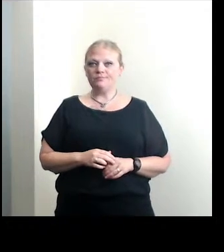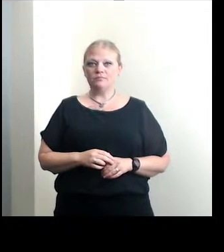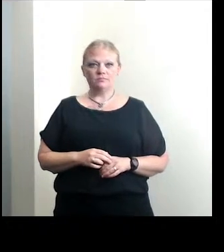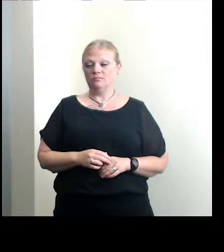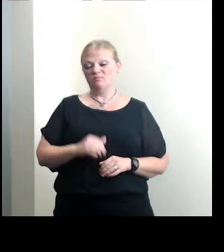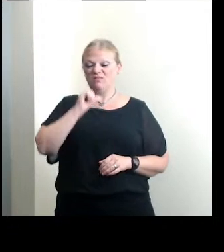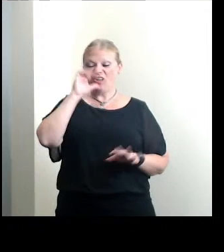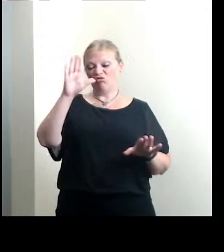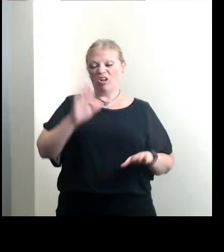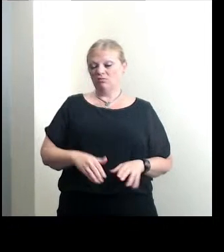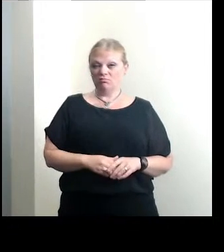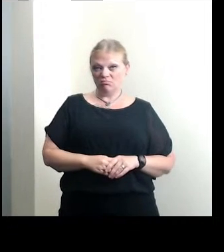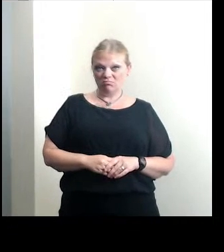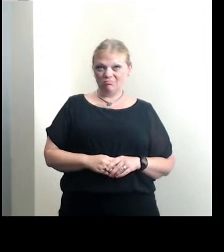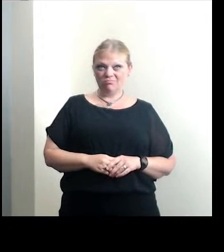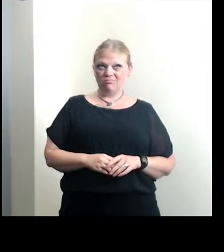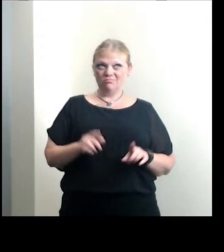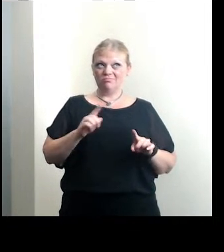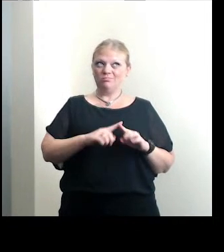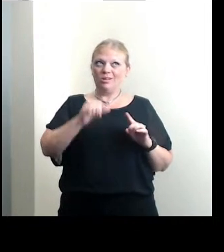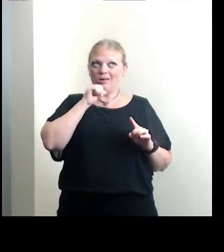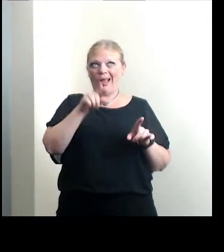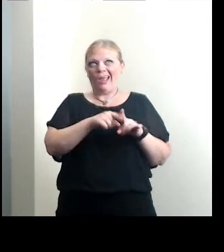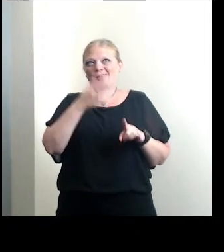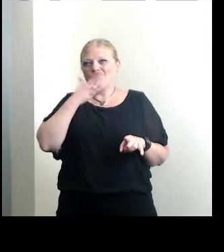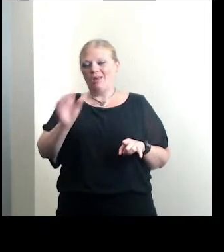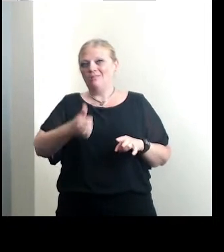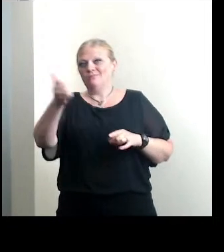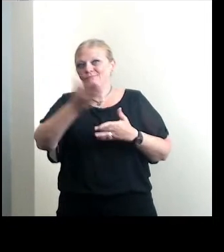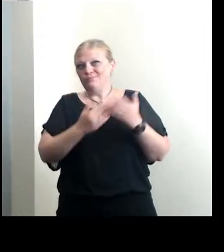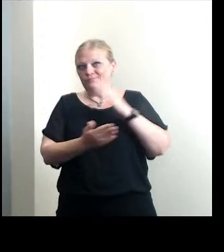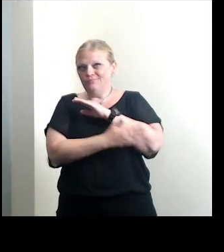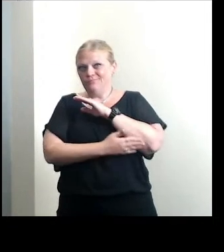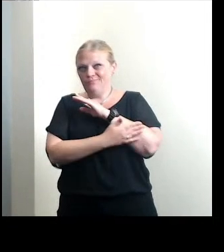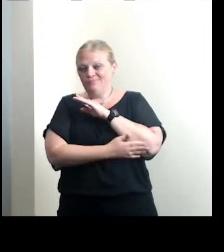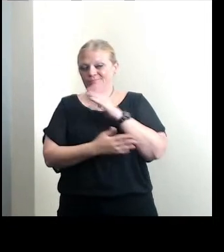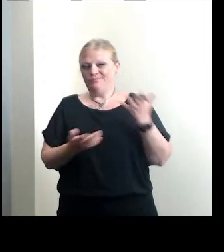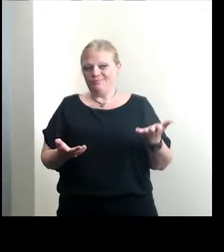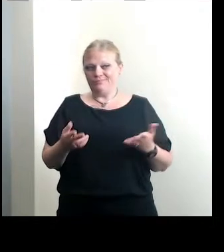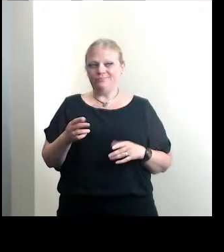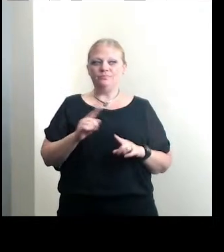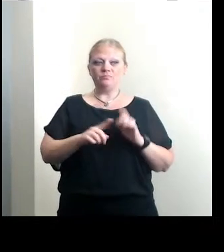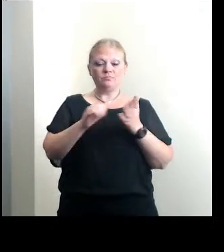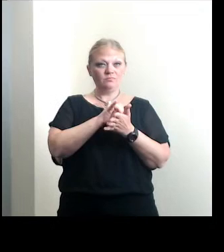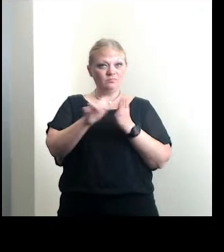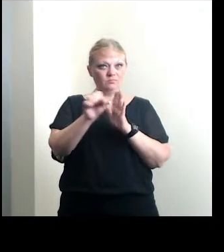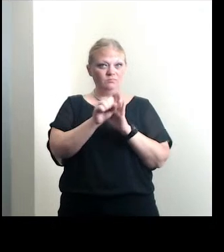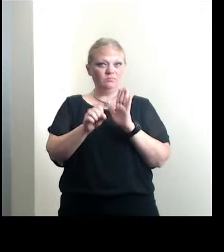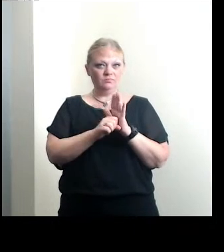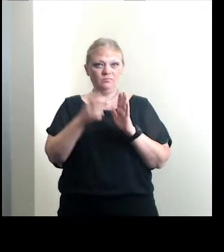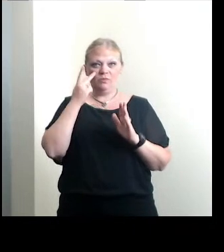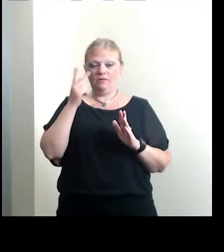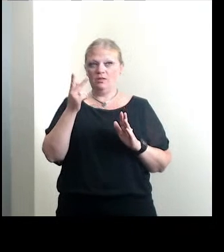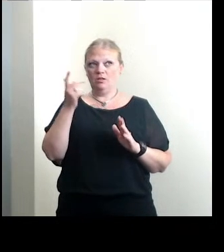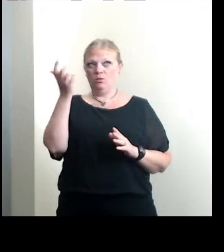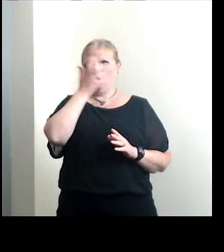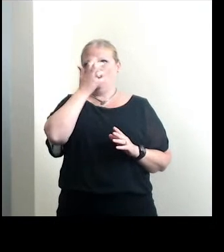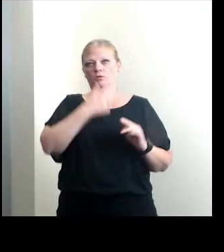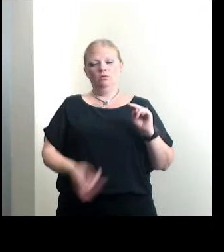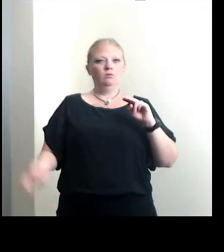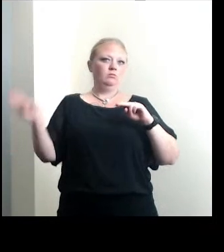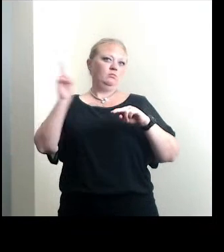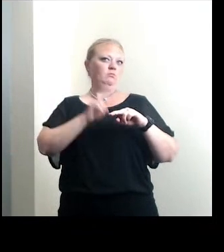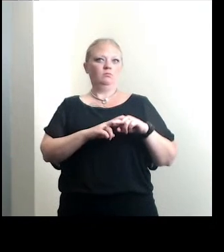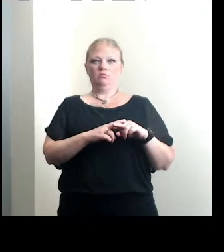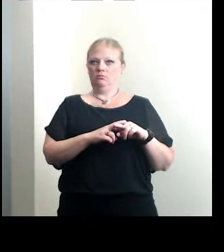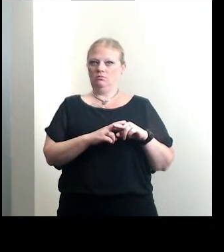It's not great. We're not as bad as other parts of the country, but like the rest of the country in New York State, we've seen a significant increase in cases